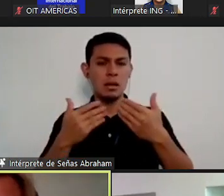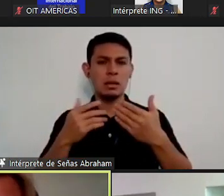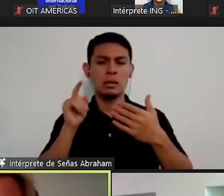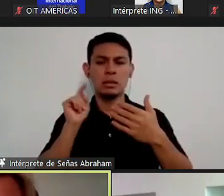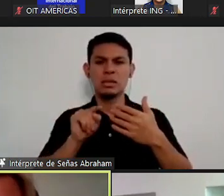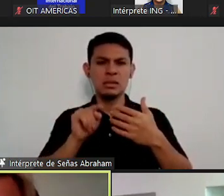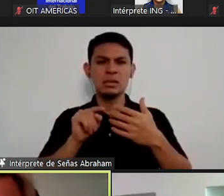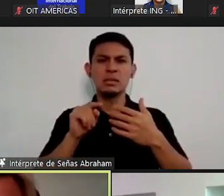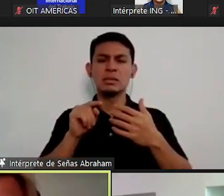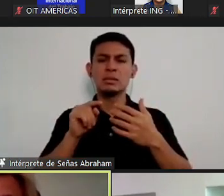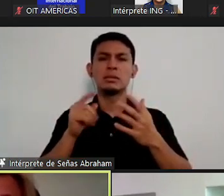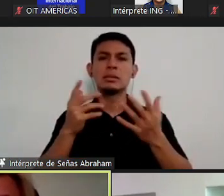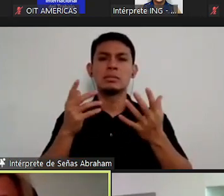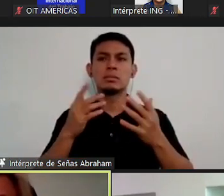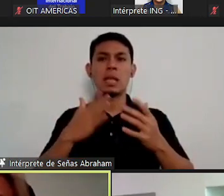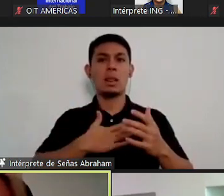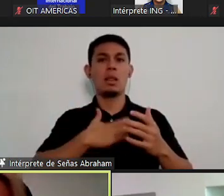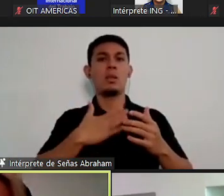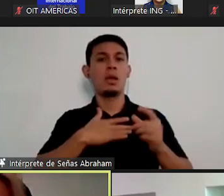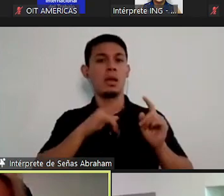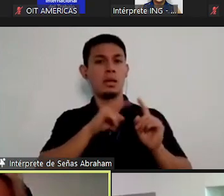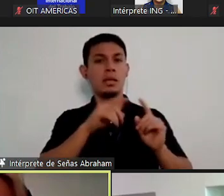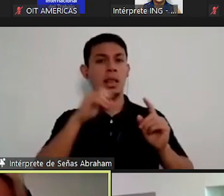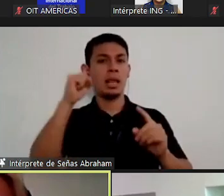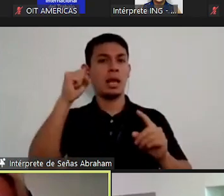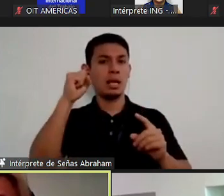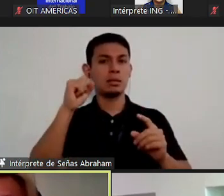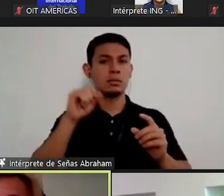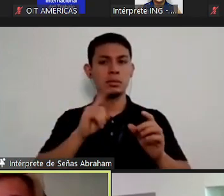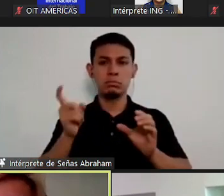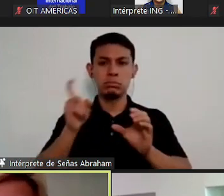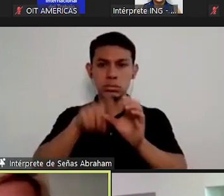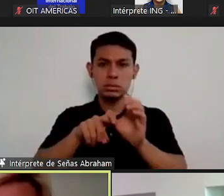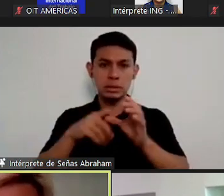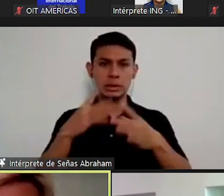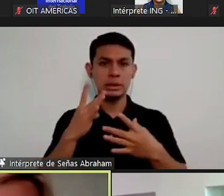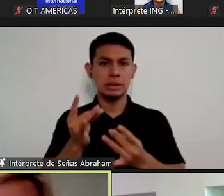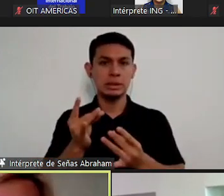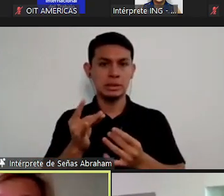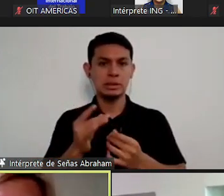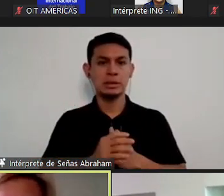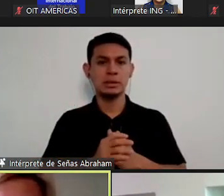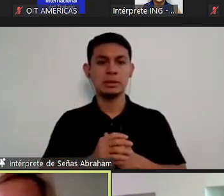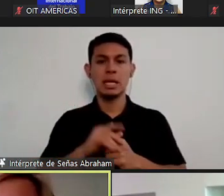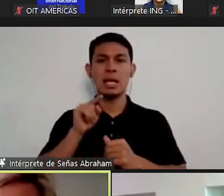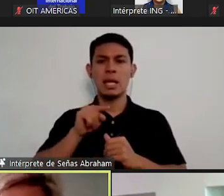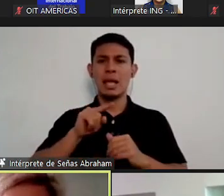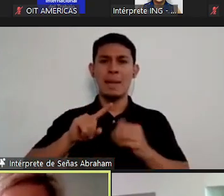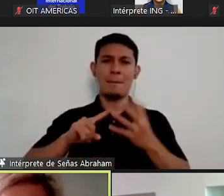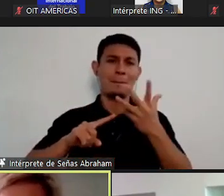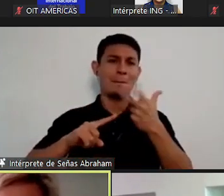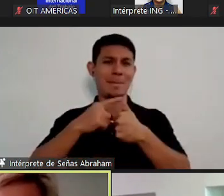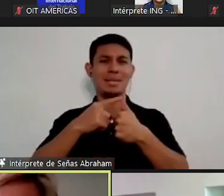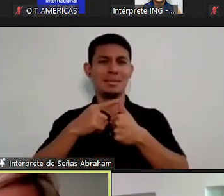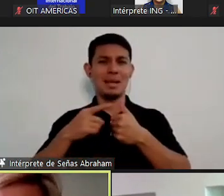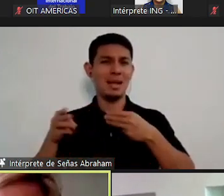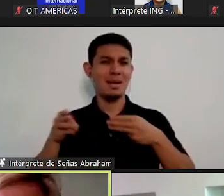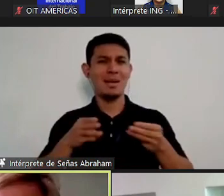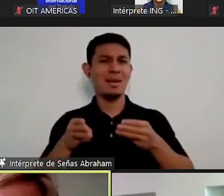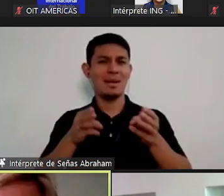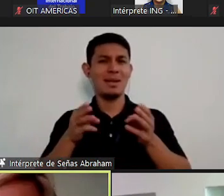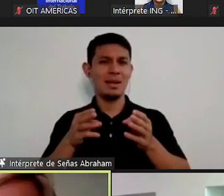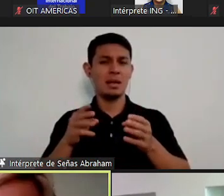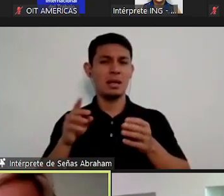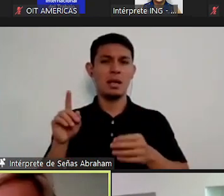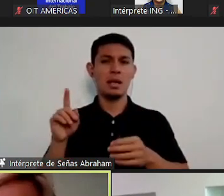about their business company framework with a different interesting parties and then it's the main